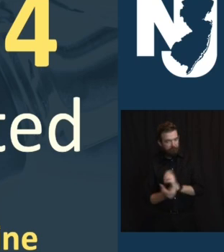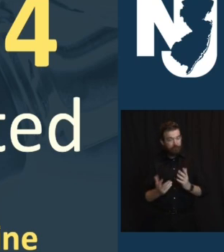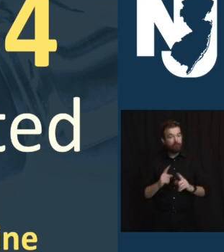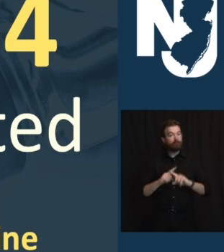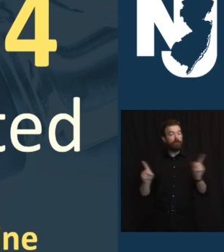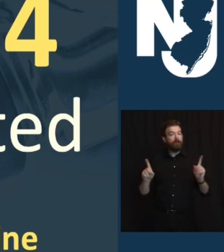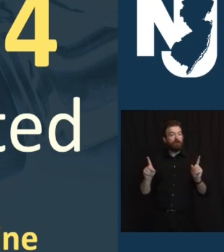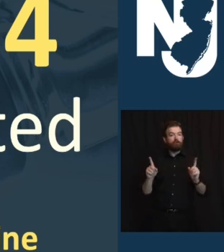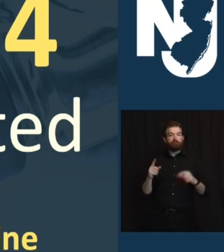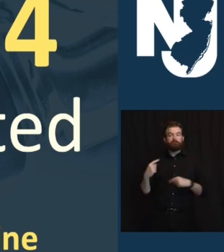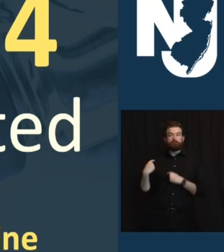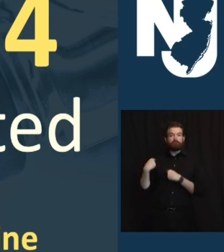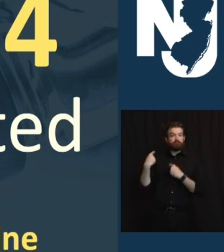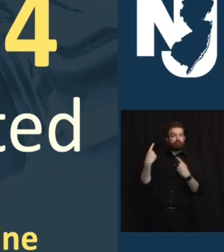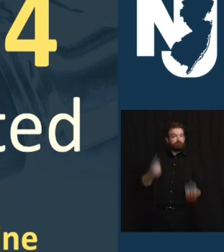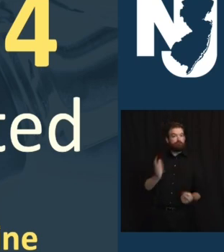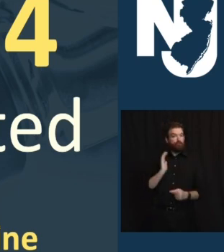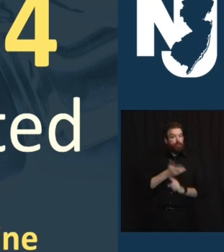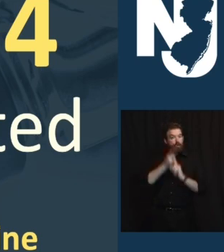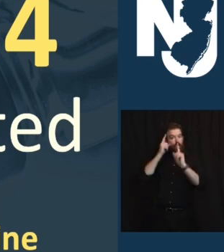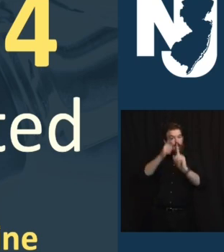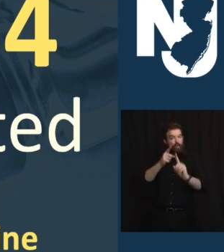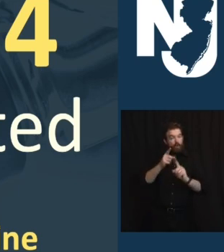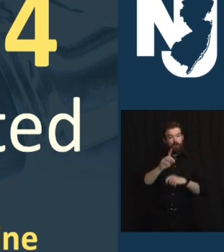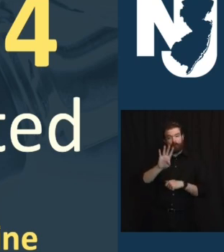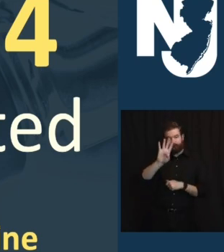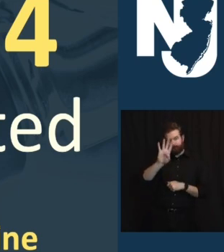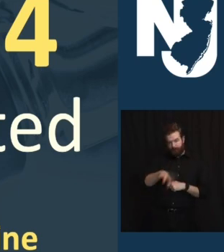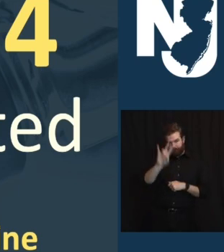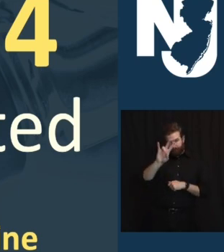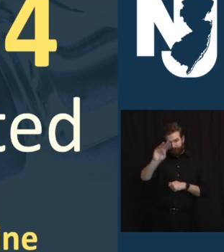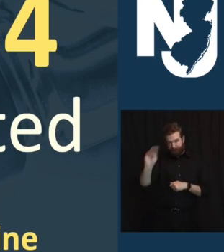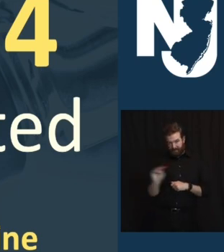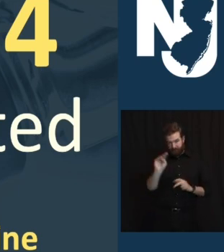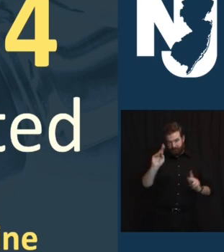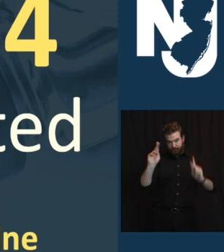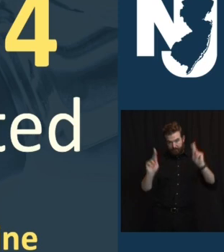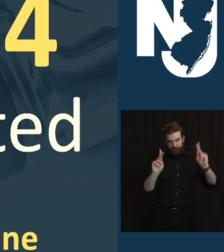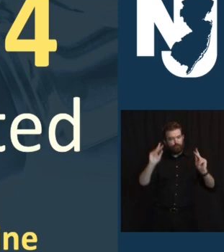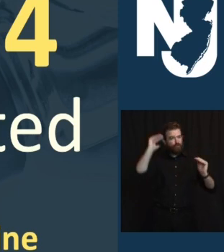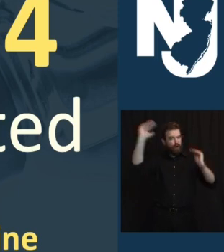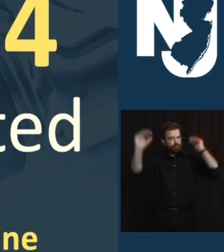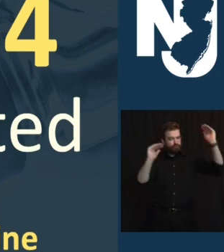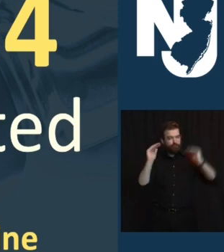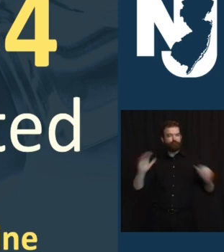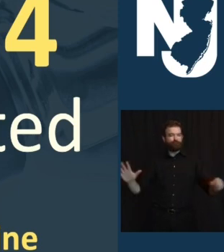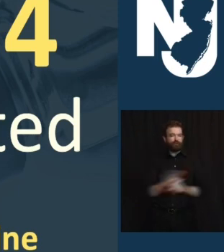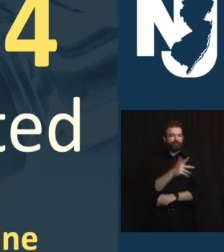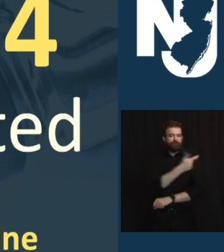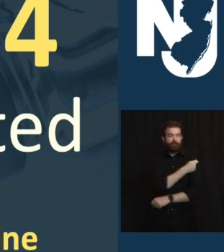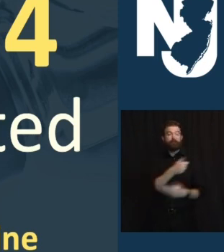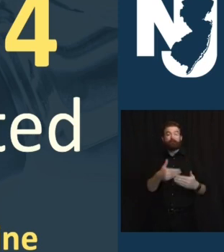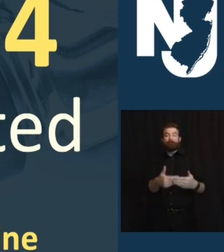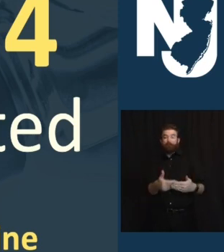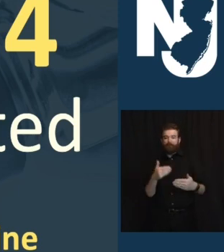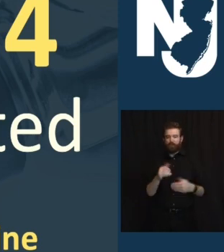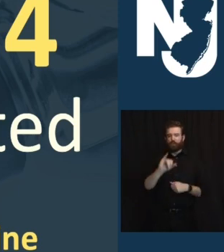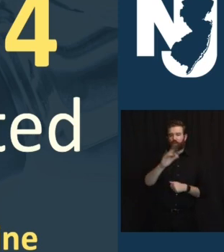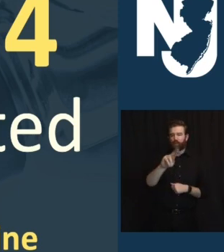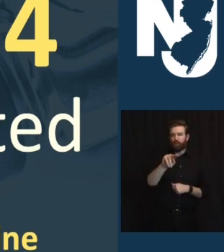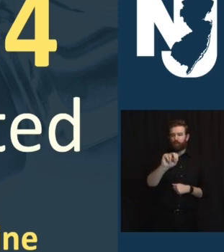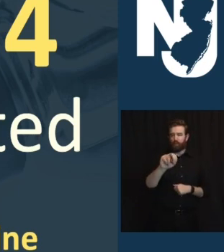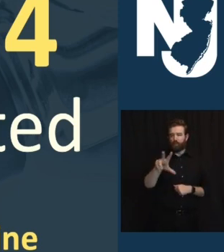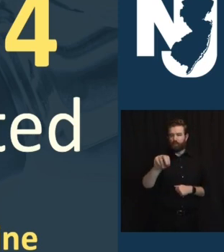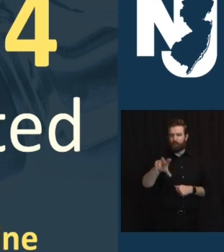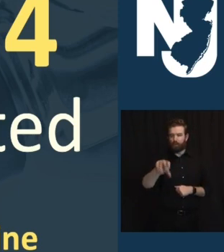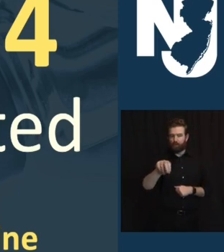goal of 4.7 million fully vaccinated adult residents by the end of June. And with these numbers today, we are